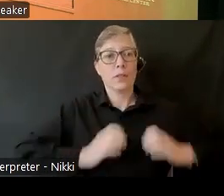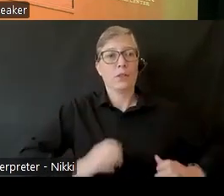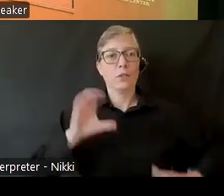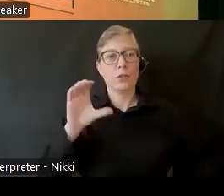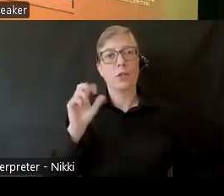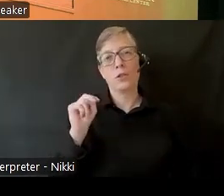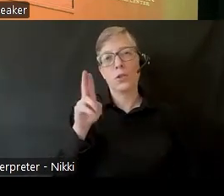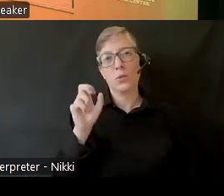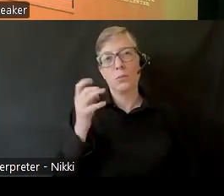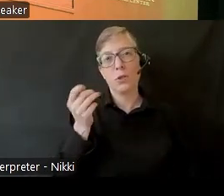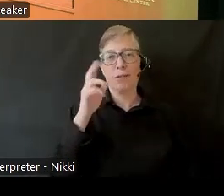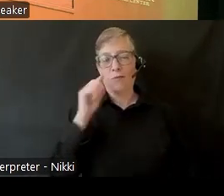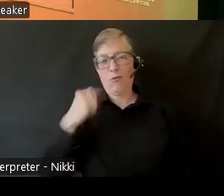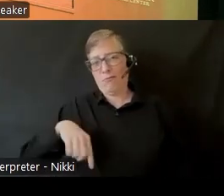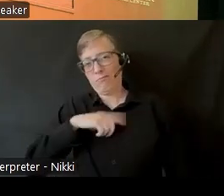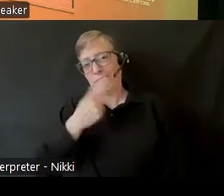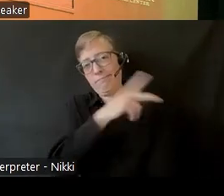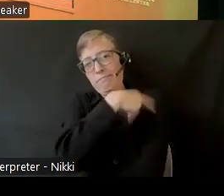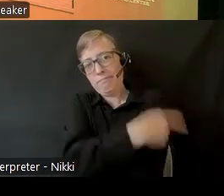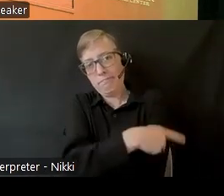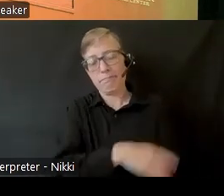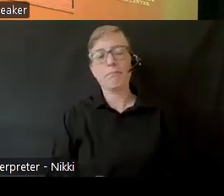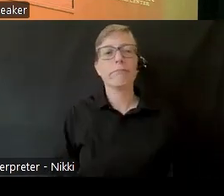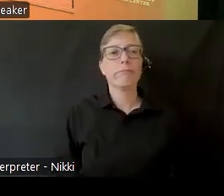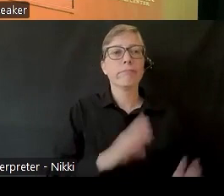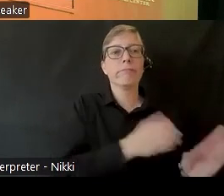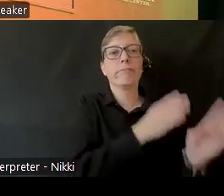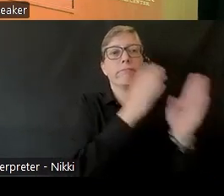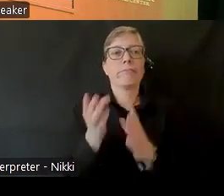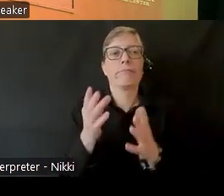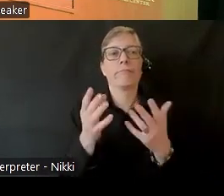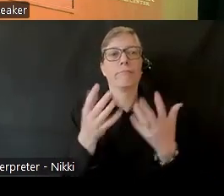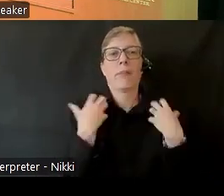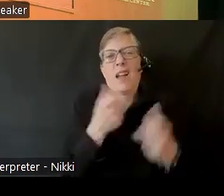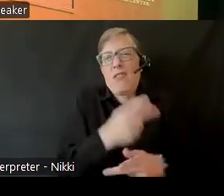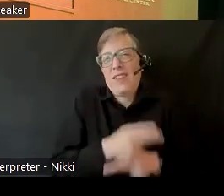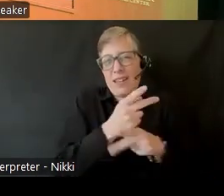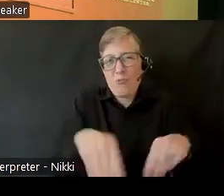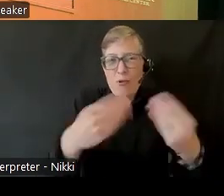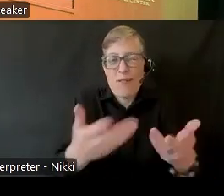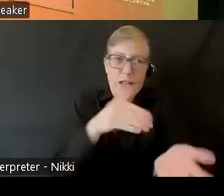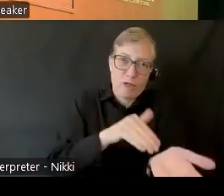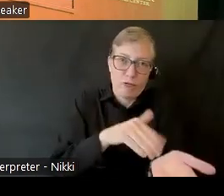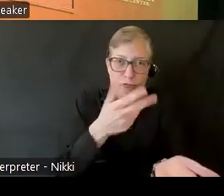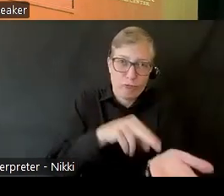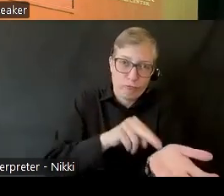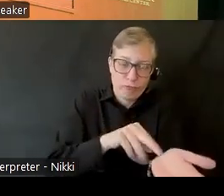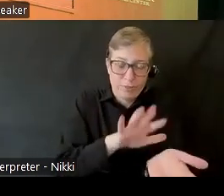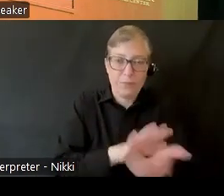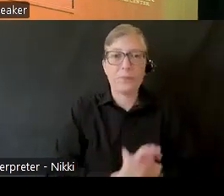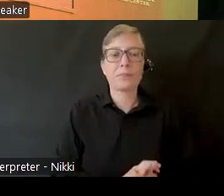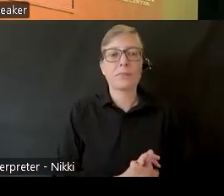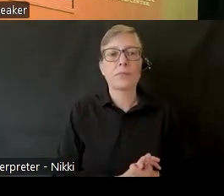or private households, and you have the healthcare providers, and there will be just single arrow going from